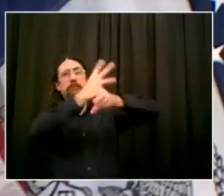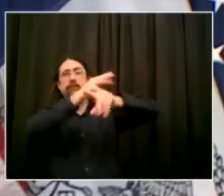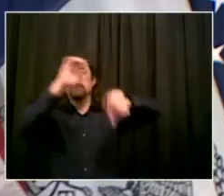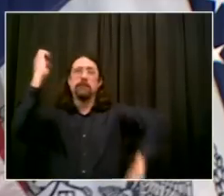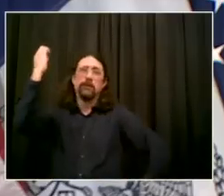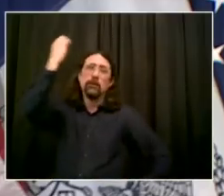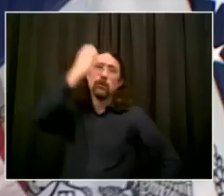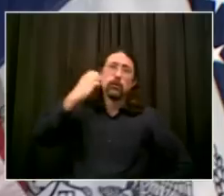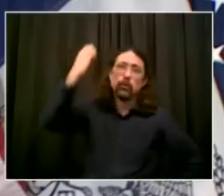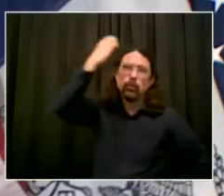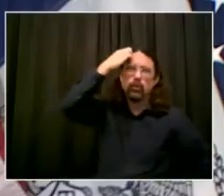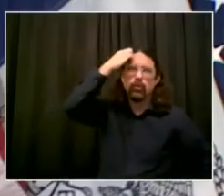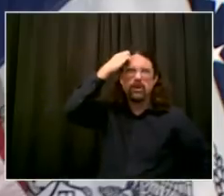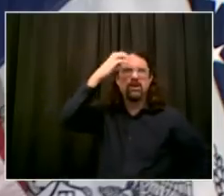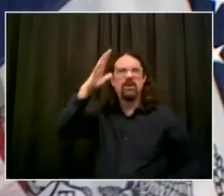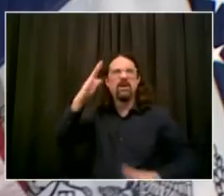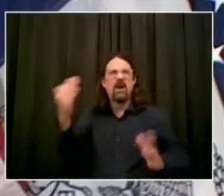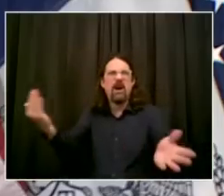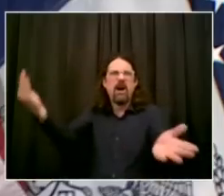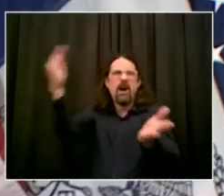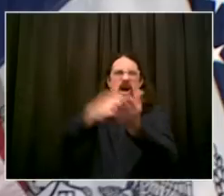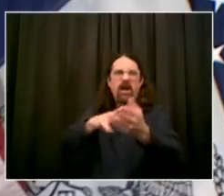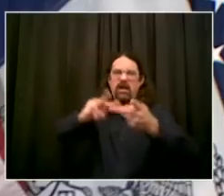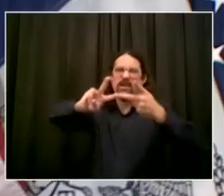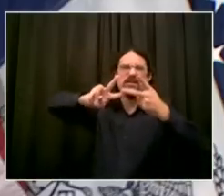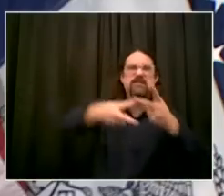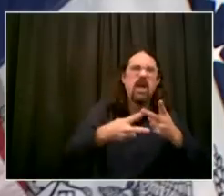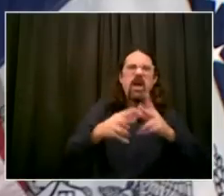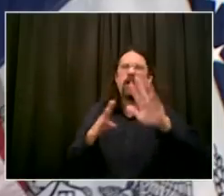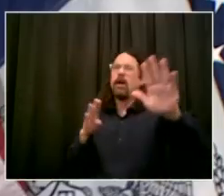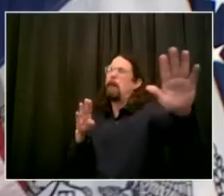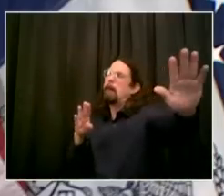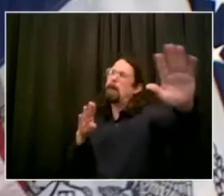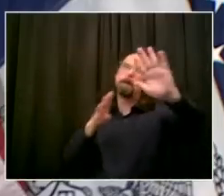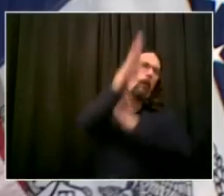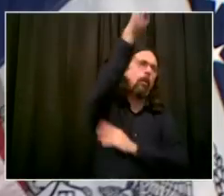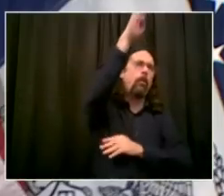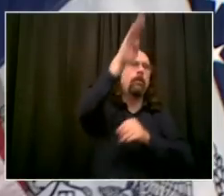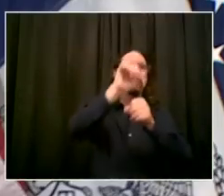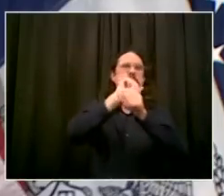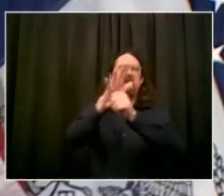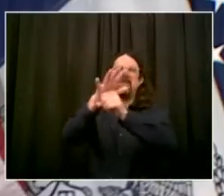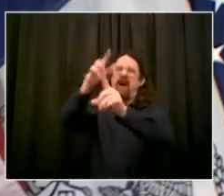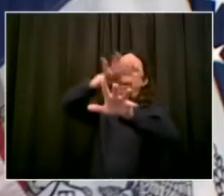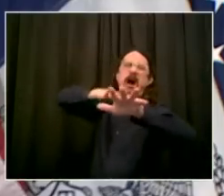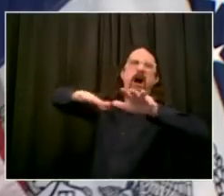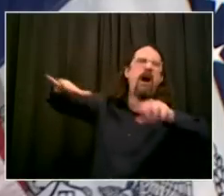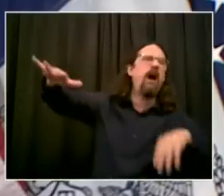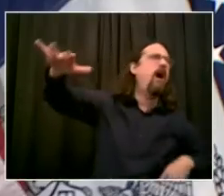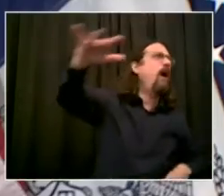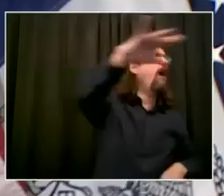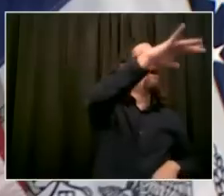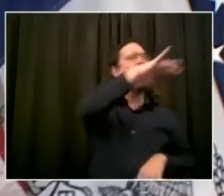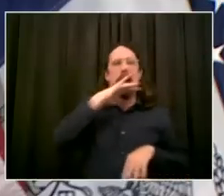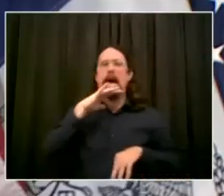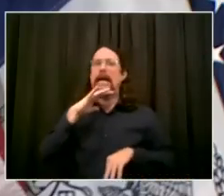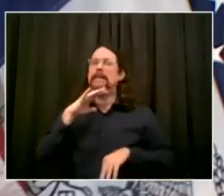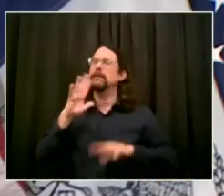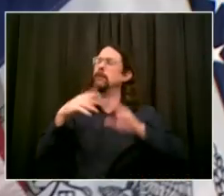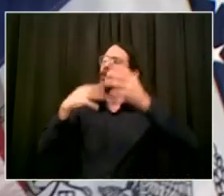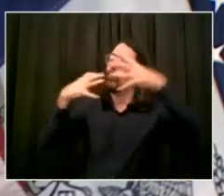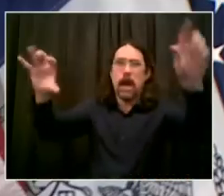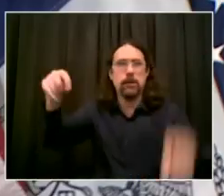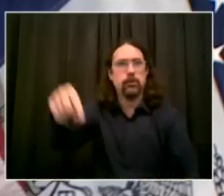can be stopped. We need to stop it together. And that means speaking in a unified voice, respecting each